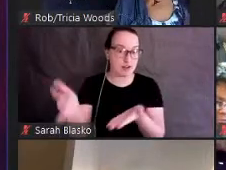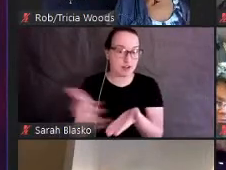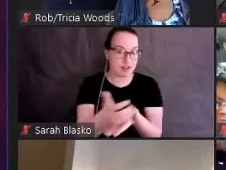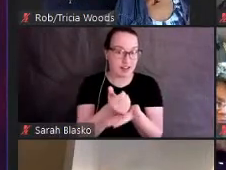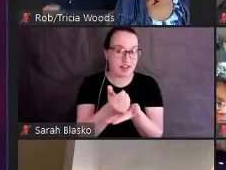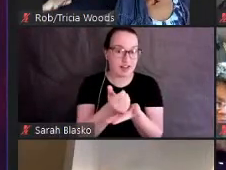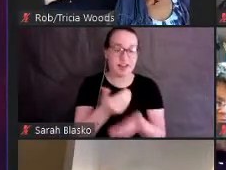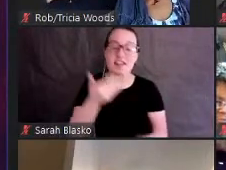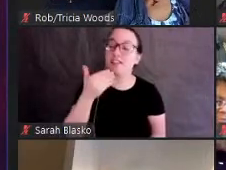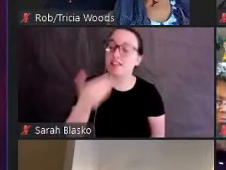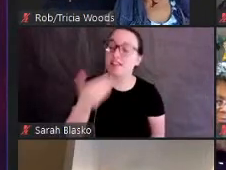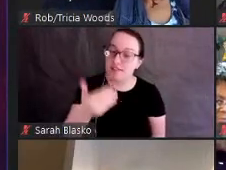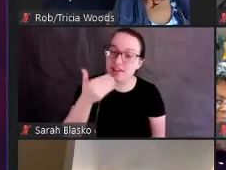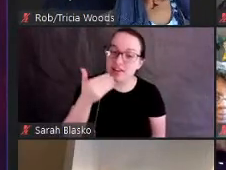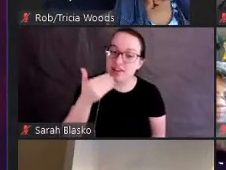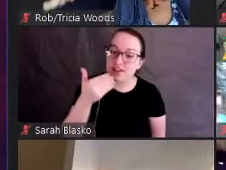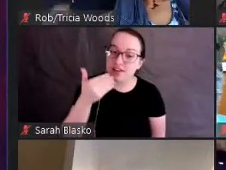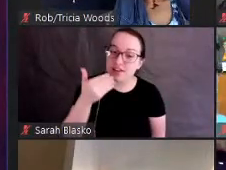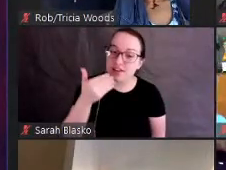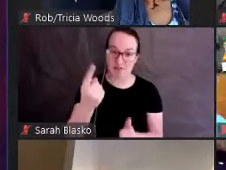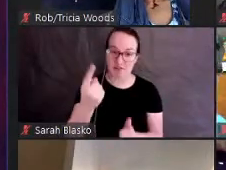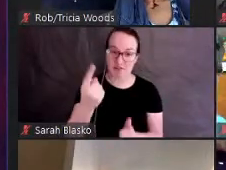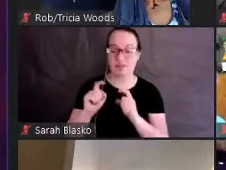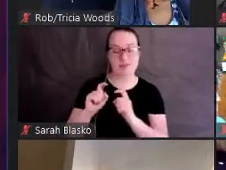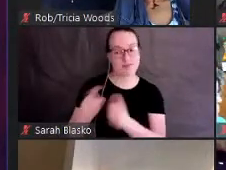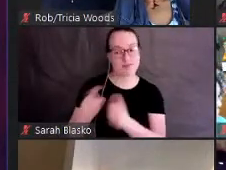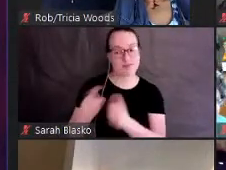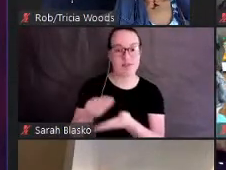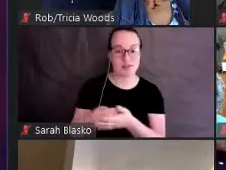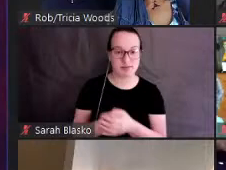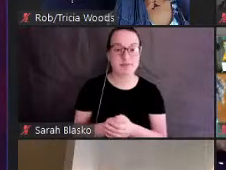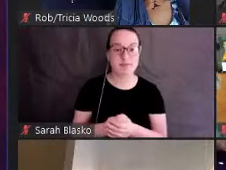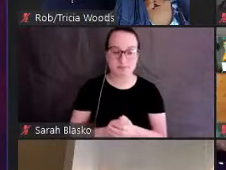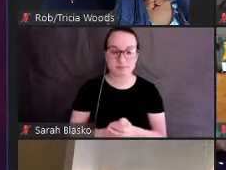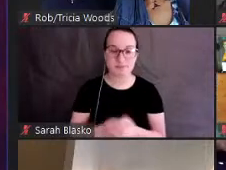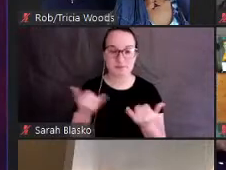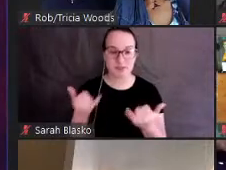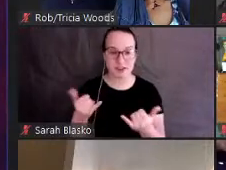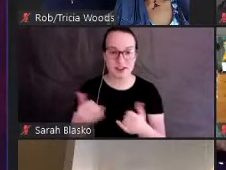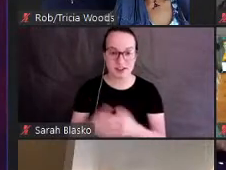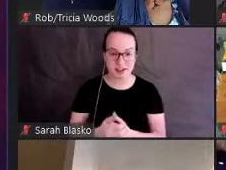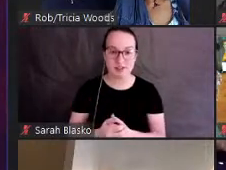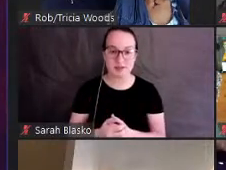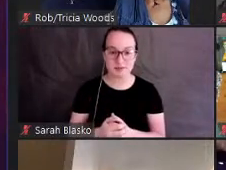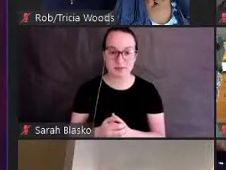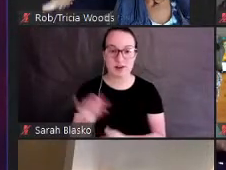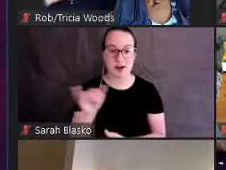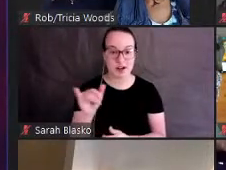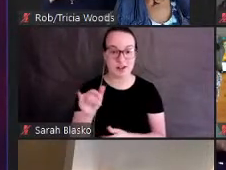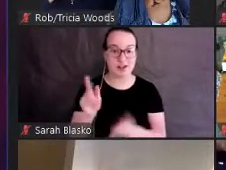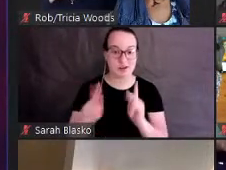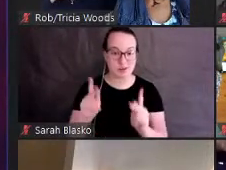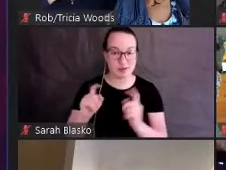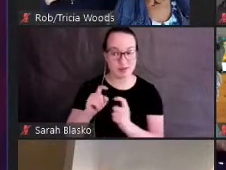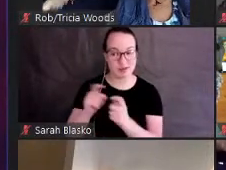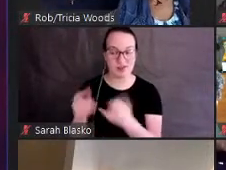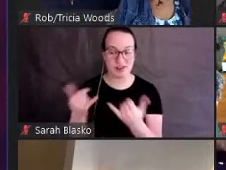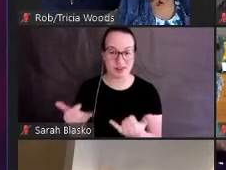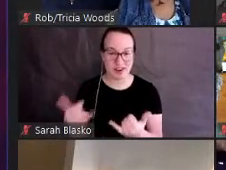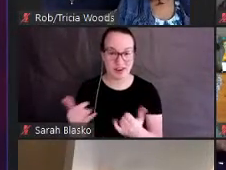you, thank you, thank you to everybody that's already given at this time and to those of you who will be giving today.